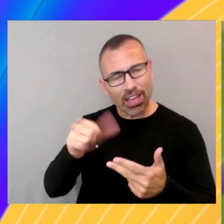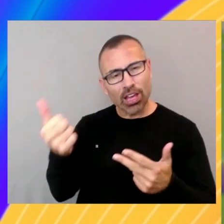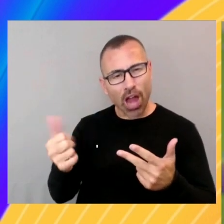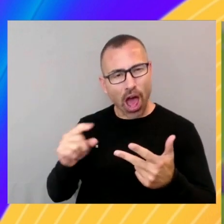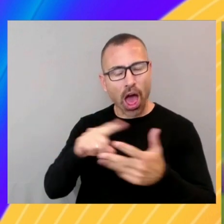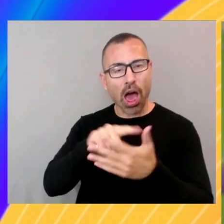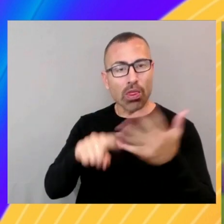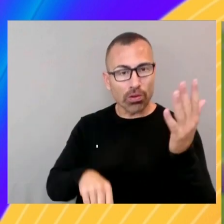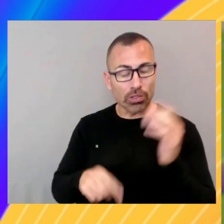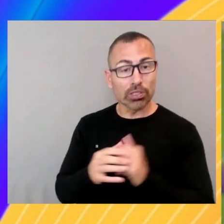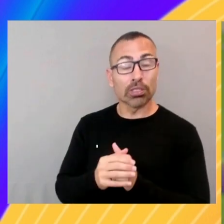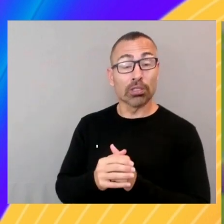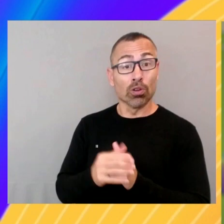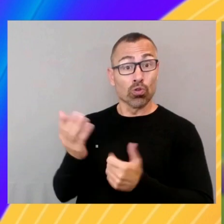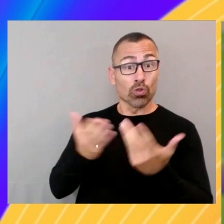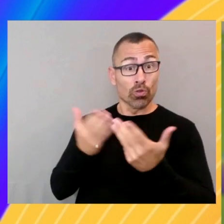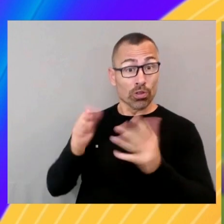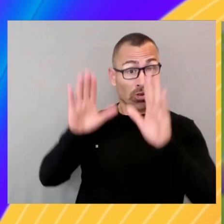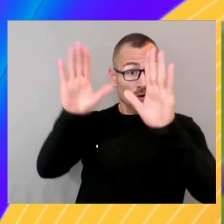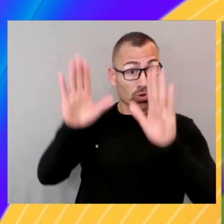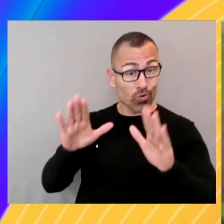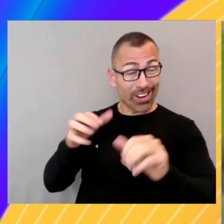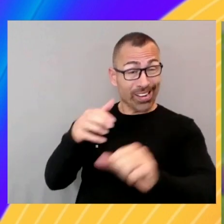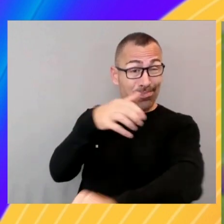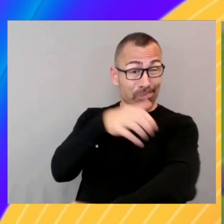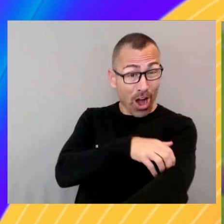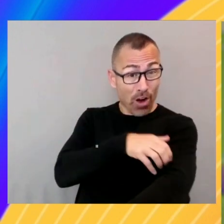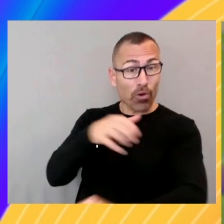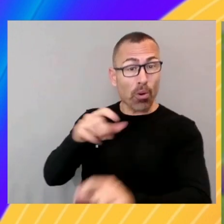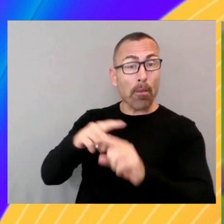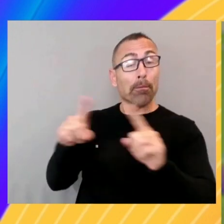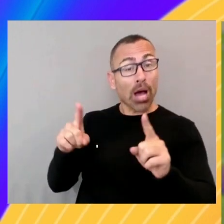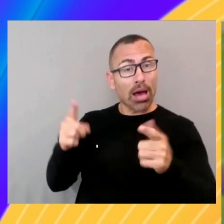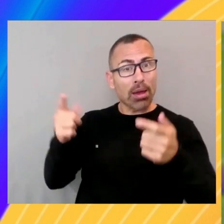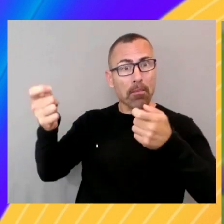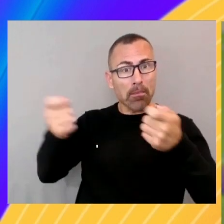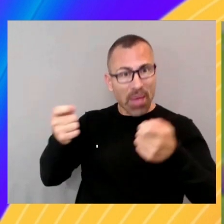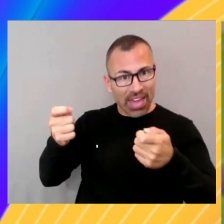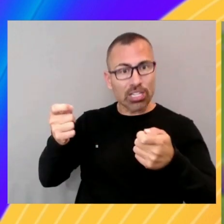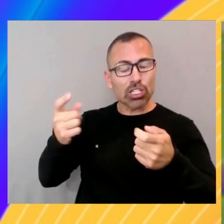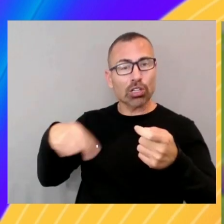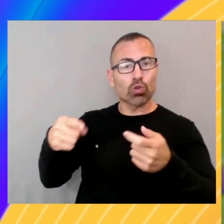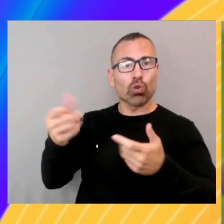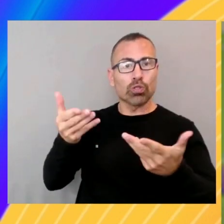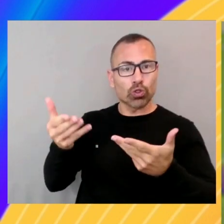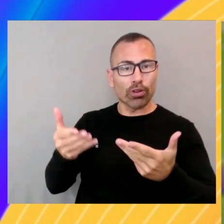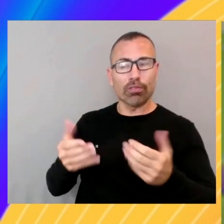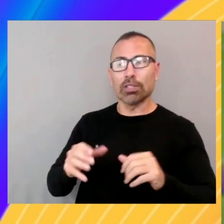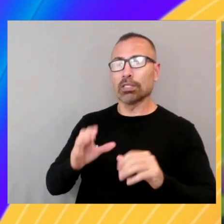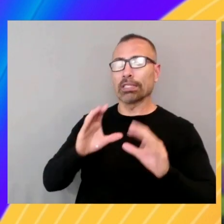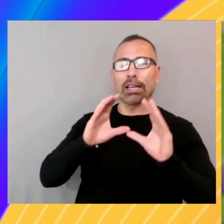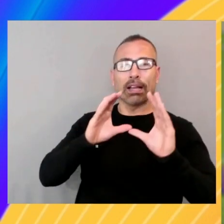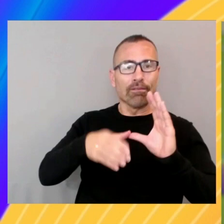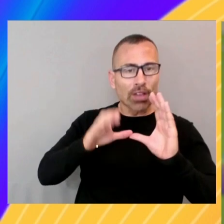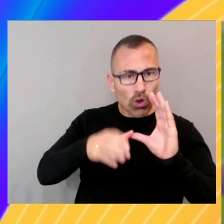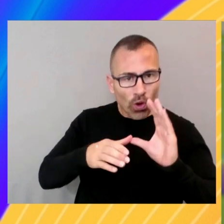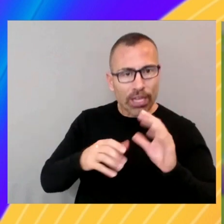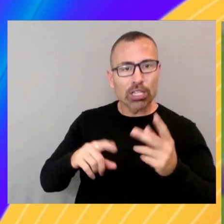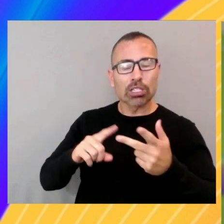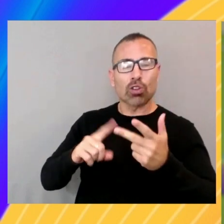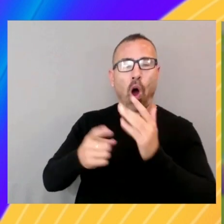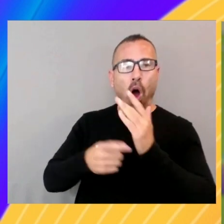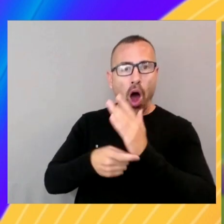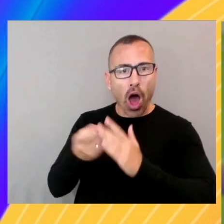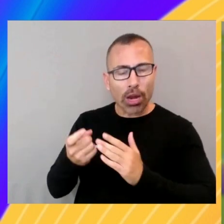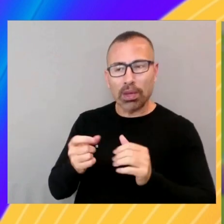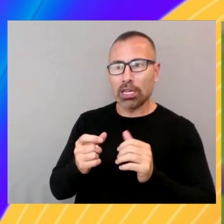any open source, managing those services and configurations and automations require a lot of manual operations from our customers.